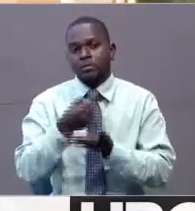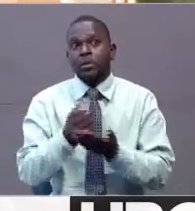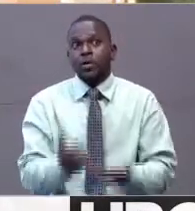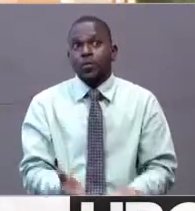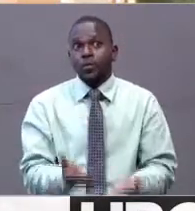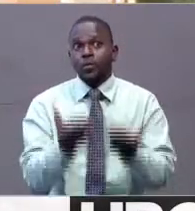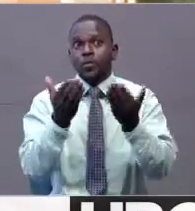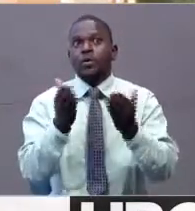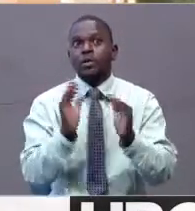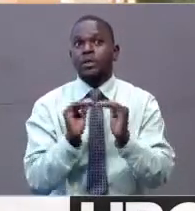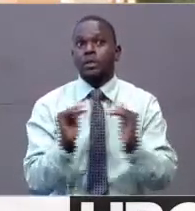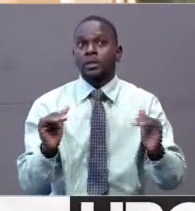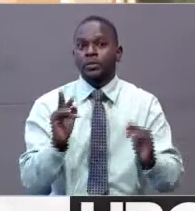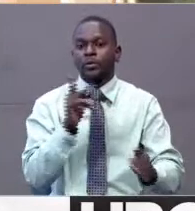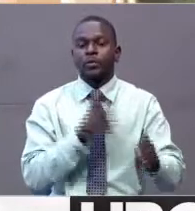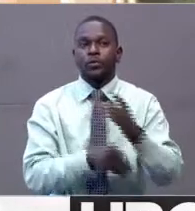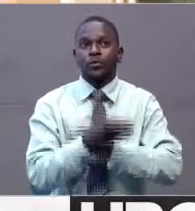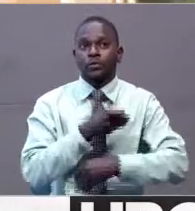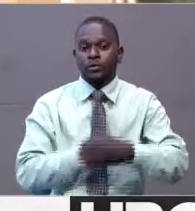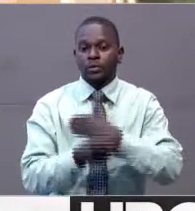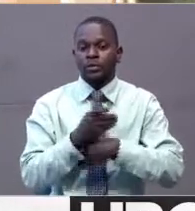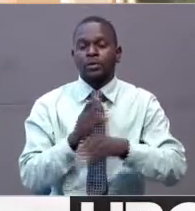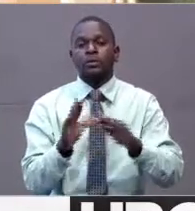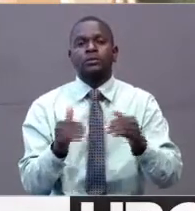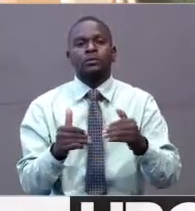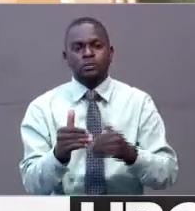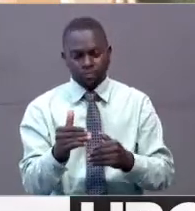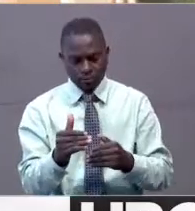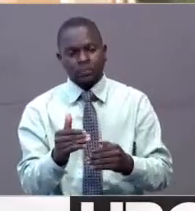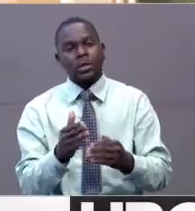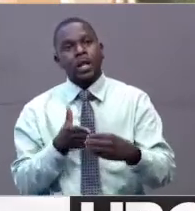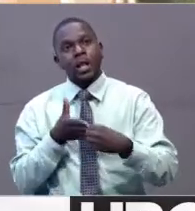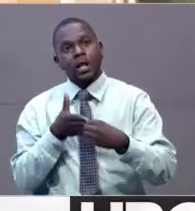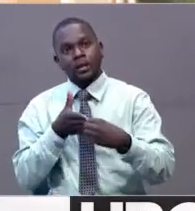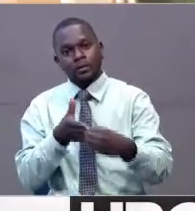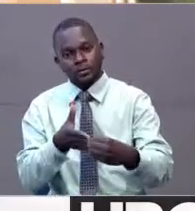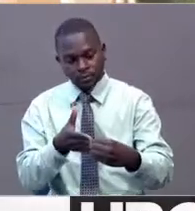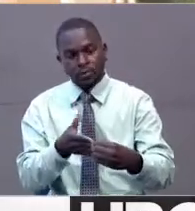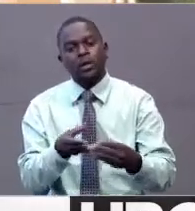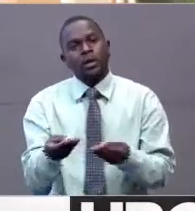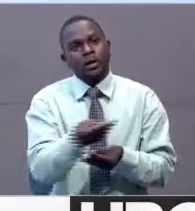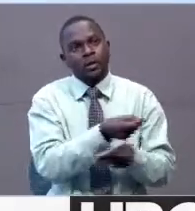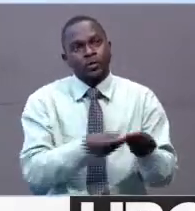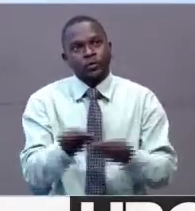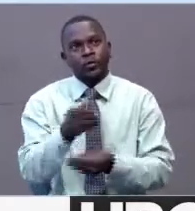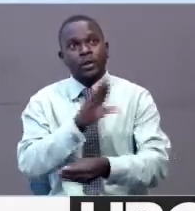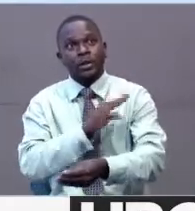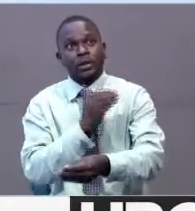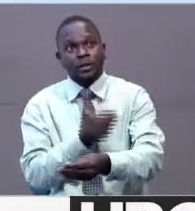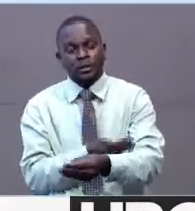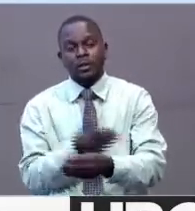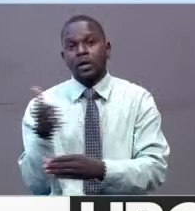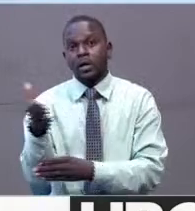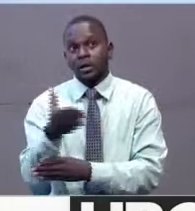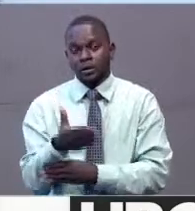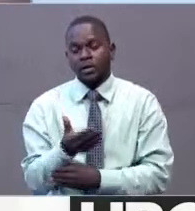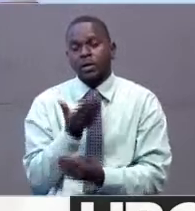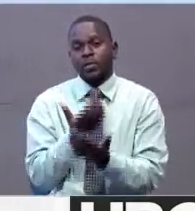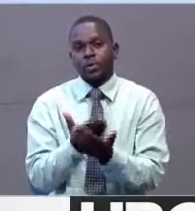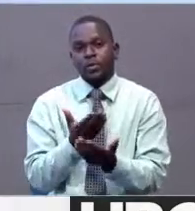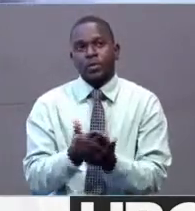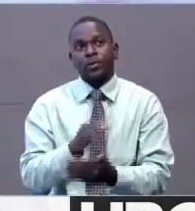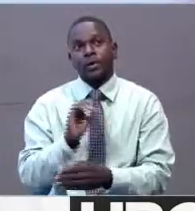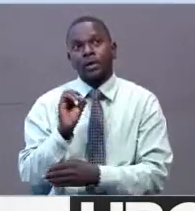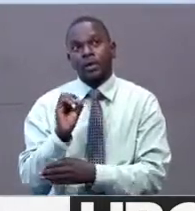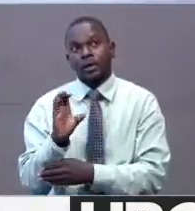uplift the standards of people with disabilities, and they will automatically get into leadership, they will economically be empowered. The minister urged council